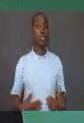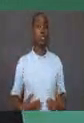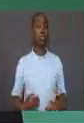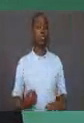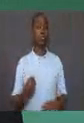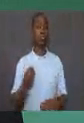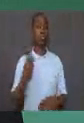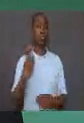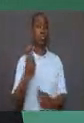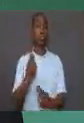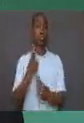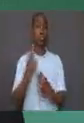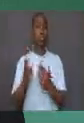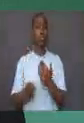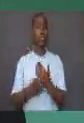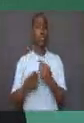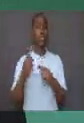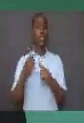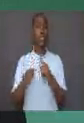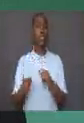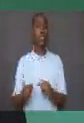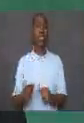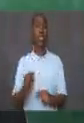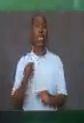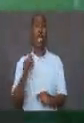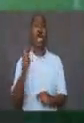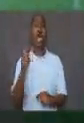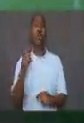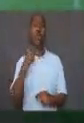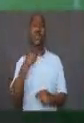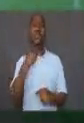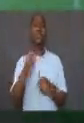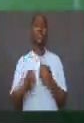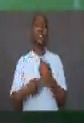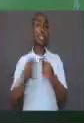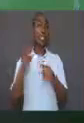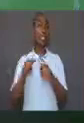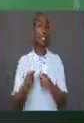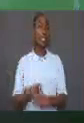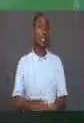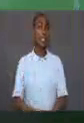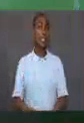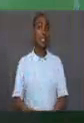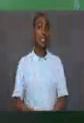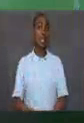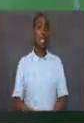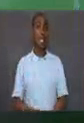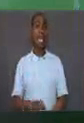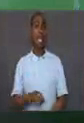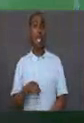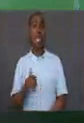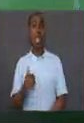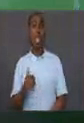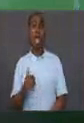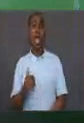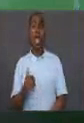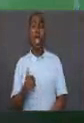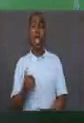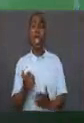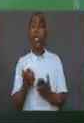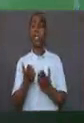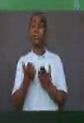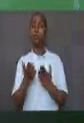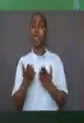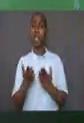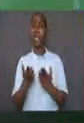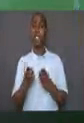excess protein and amino acids. Therefore, any excess is broken down